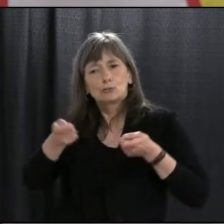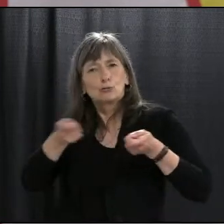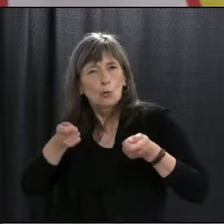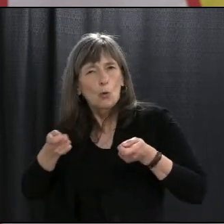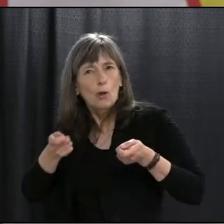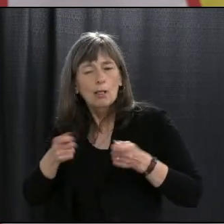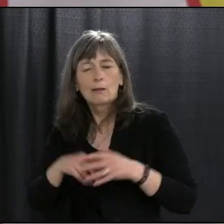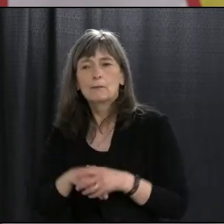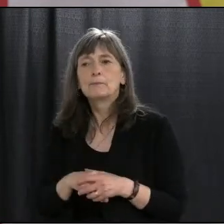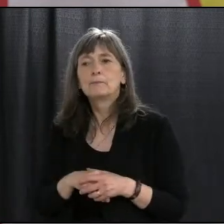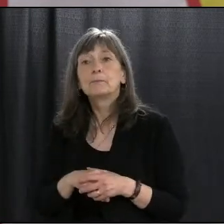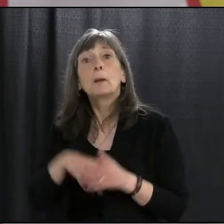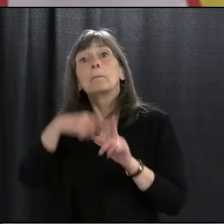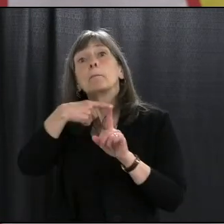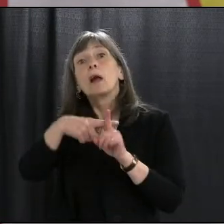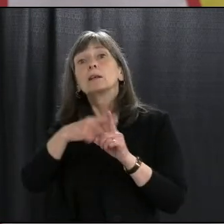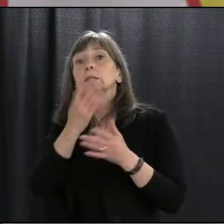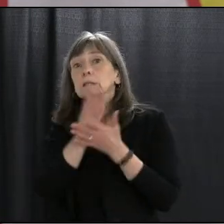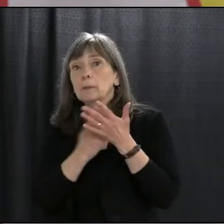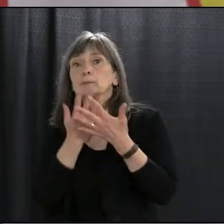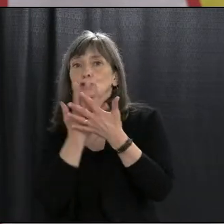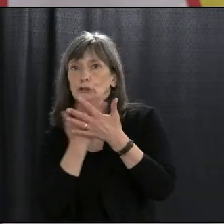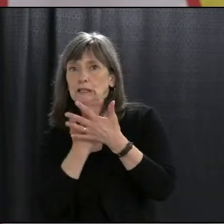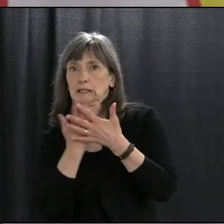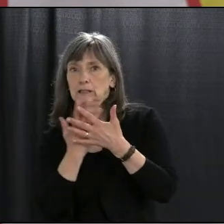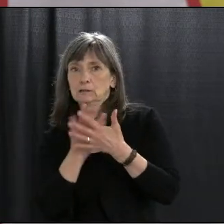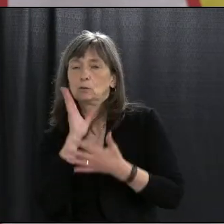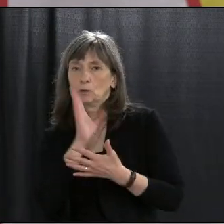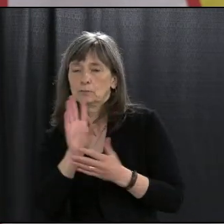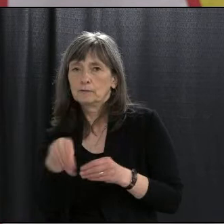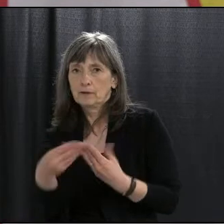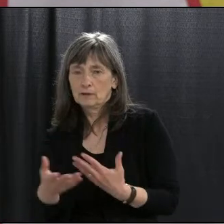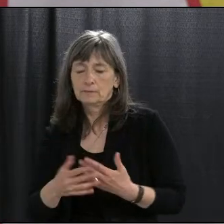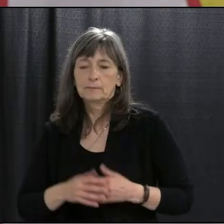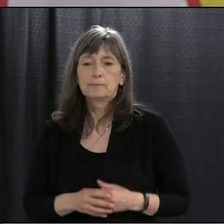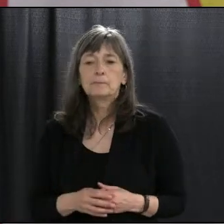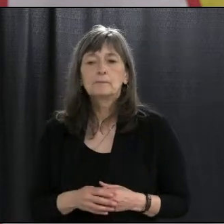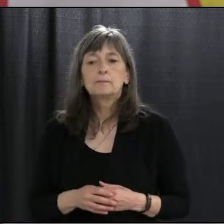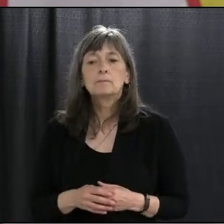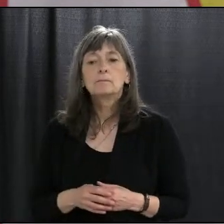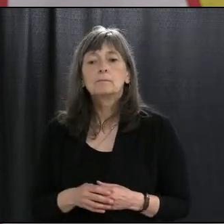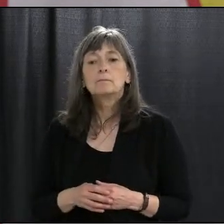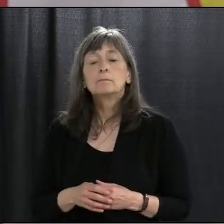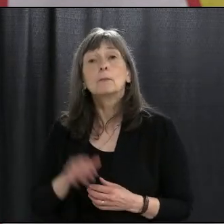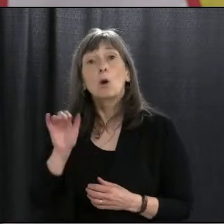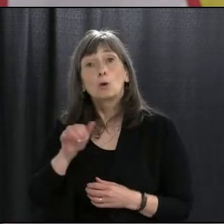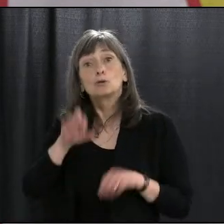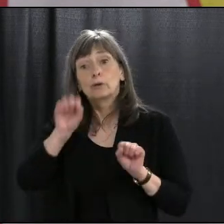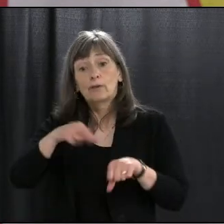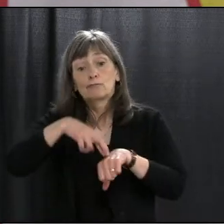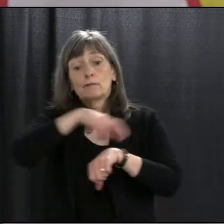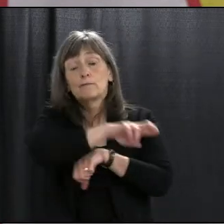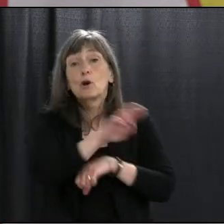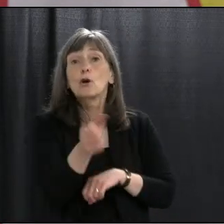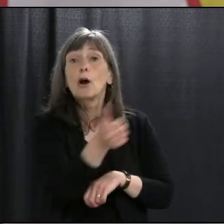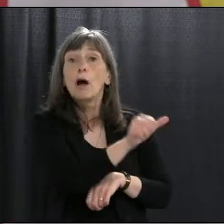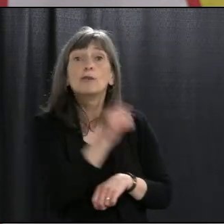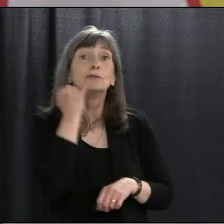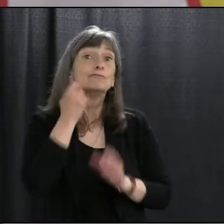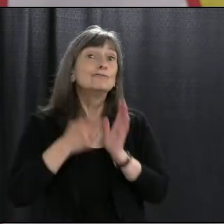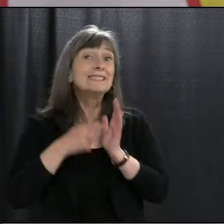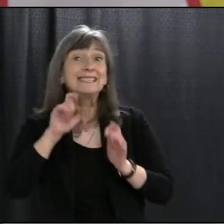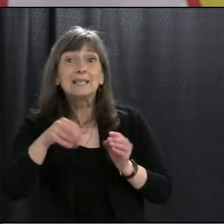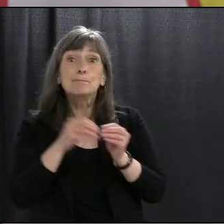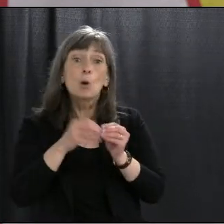provide preventative screening. Patients can also be referred to additional services or facilities when